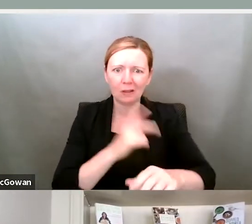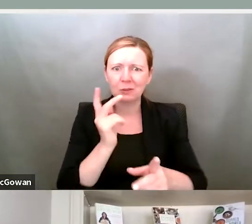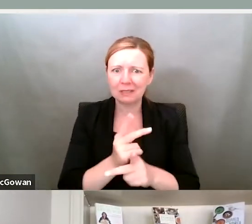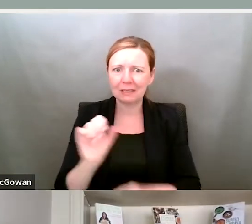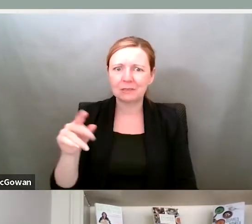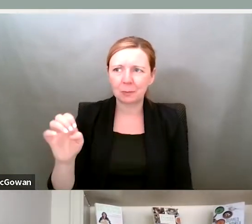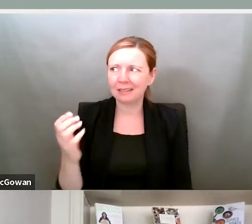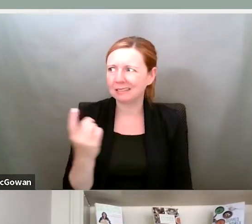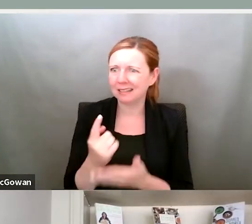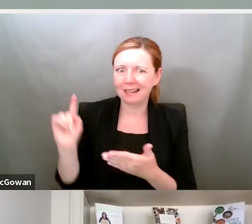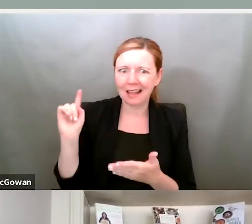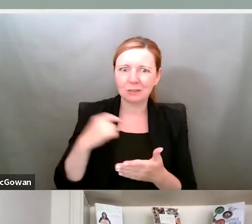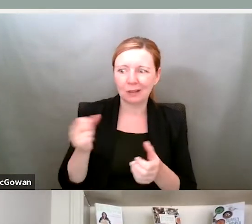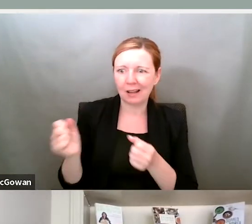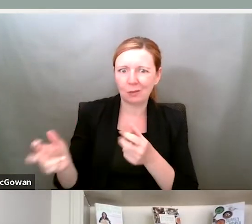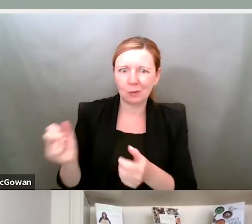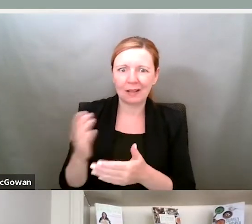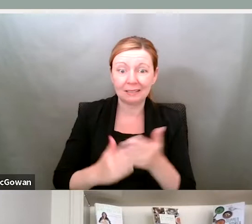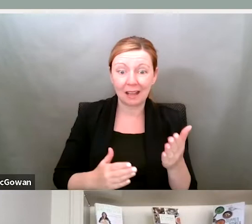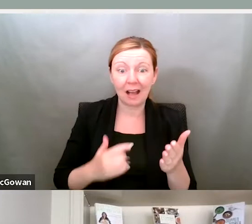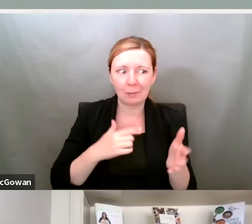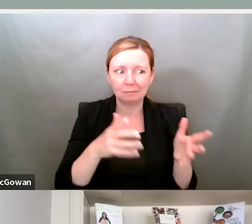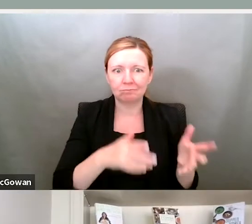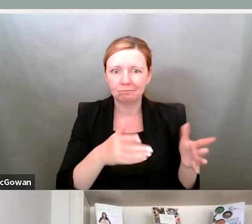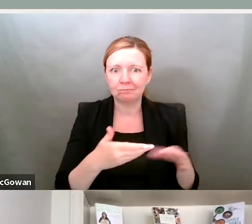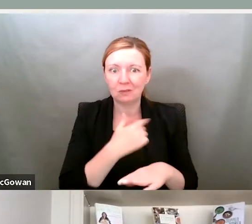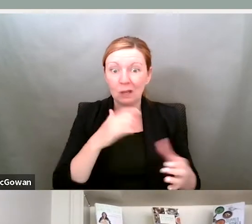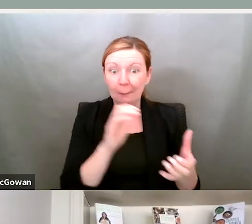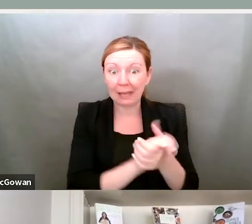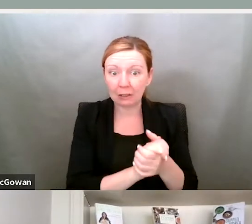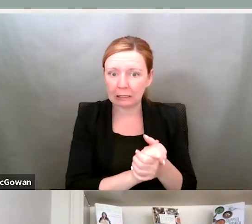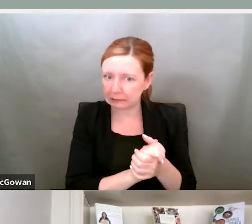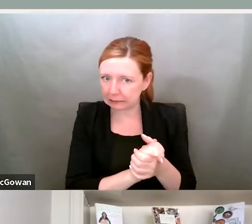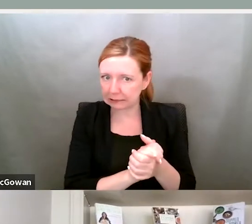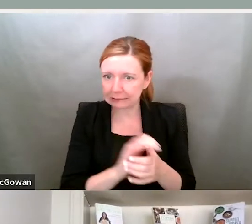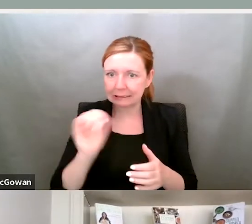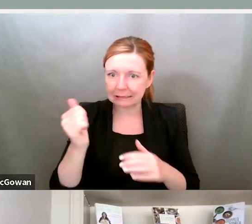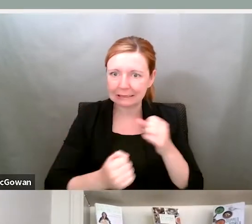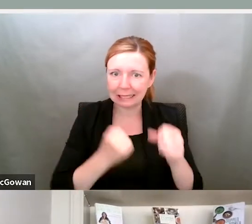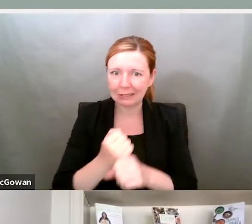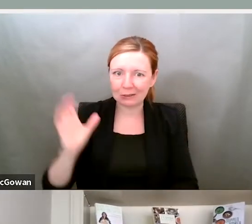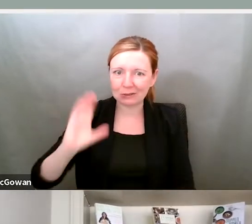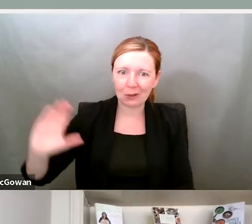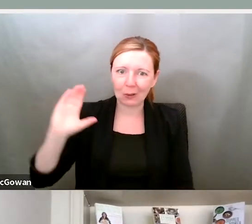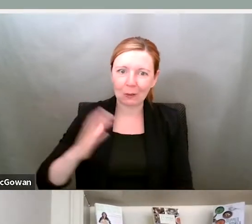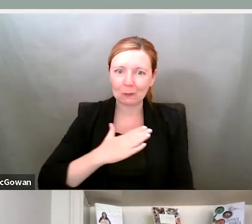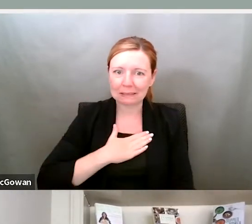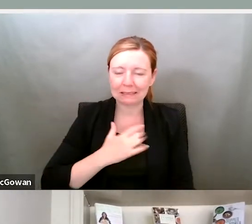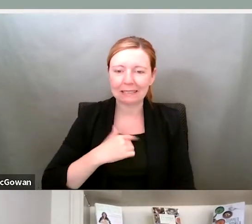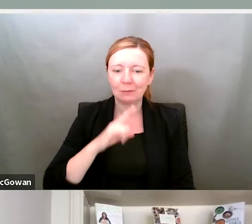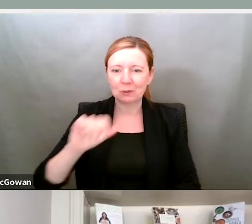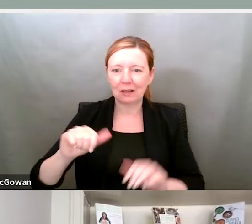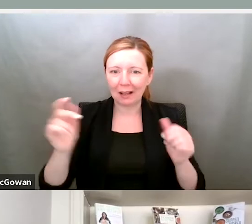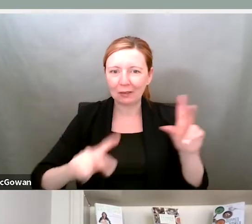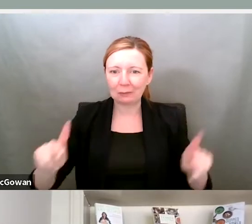because just last week I threw away some spices I had since before I was married, which was more than 10 years ago. So I'm sure there are others on